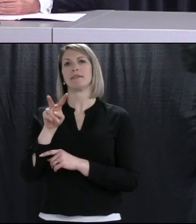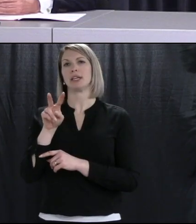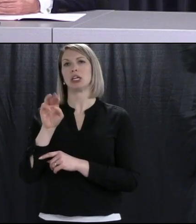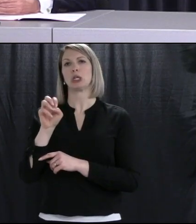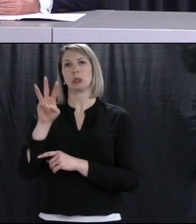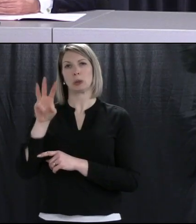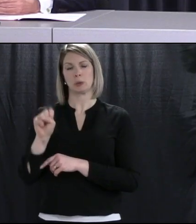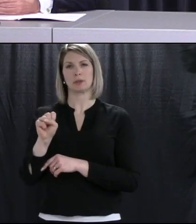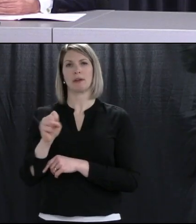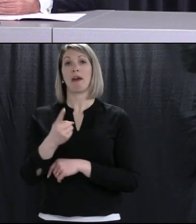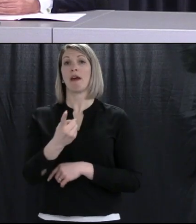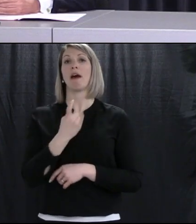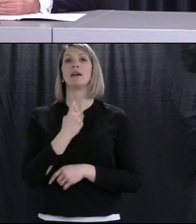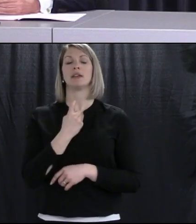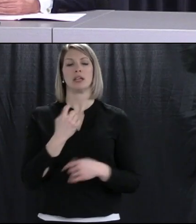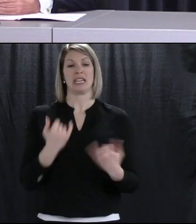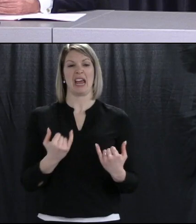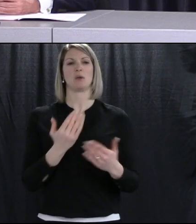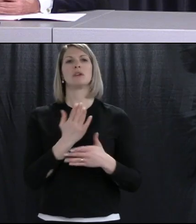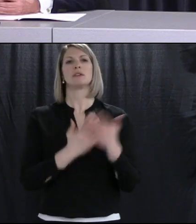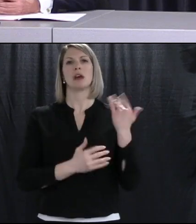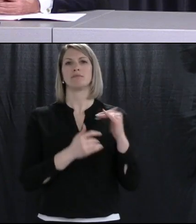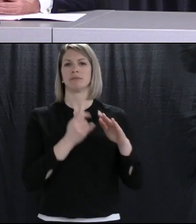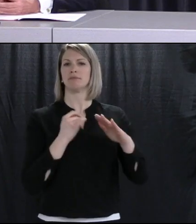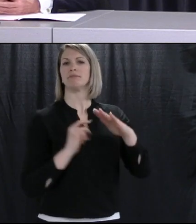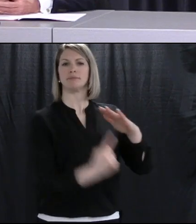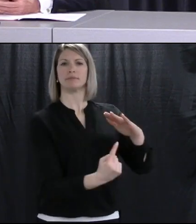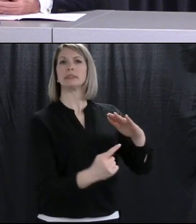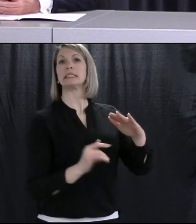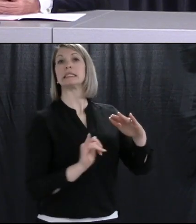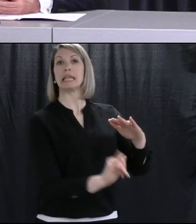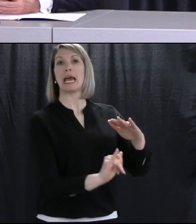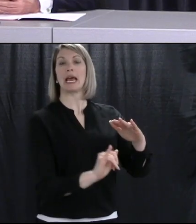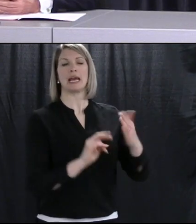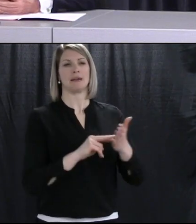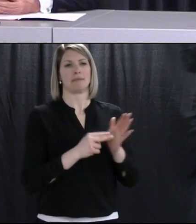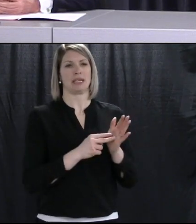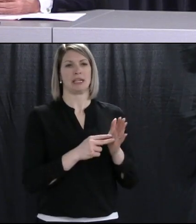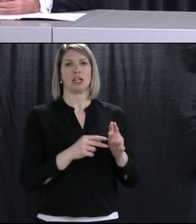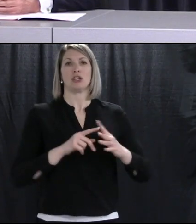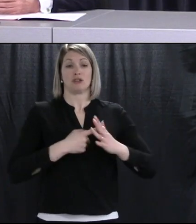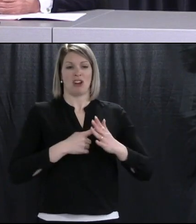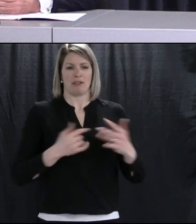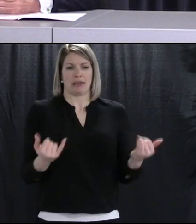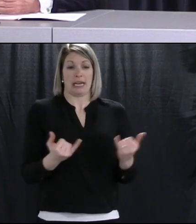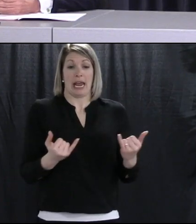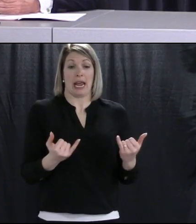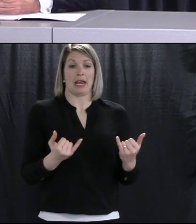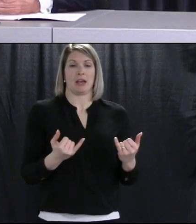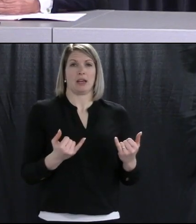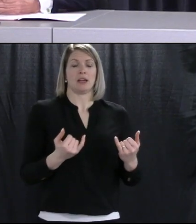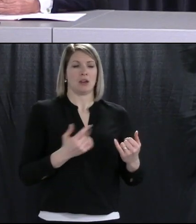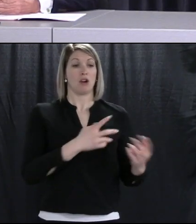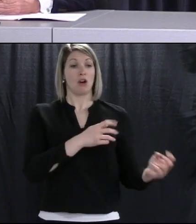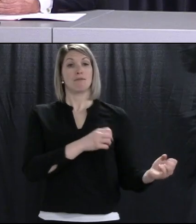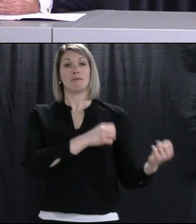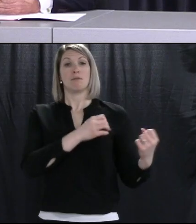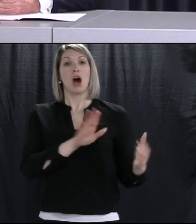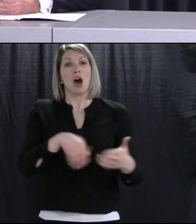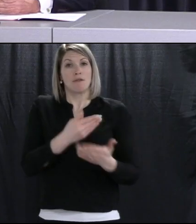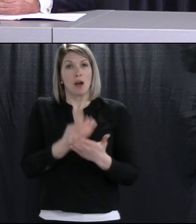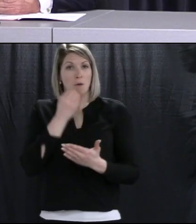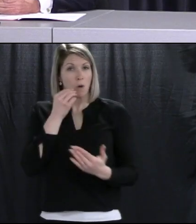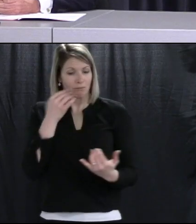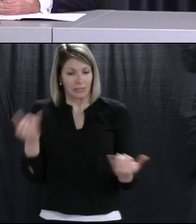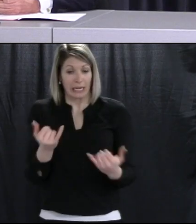going to be self-isolating, it is as of those that are traveling back as of today, and it is for a 14-day period from the point you return, not